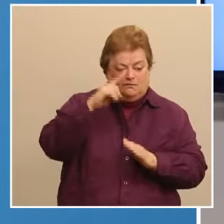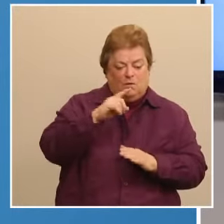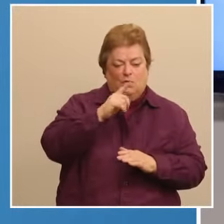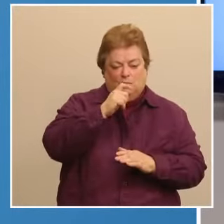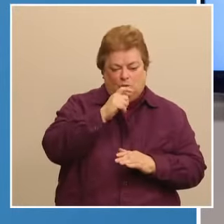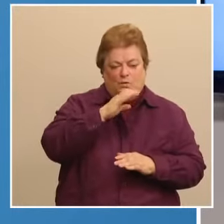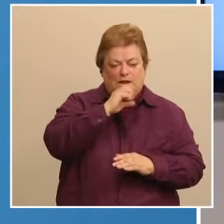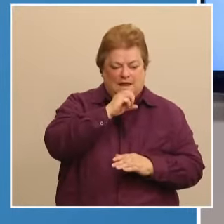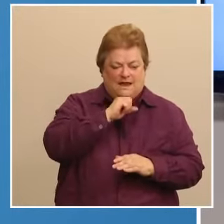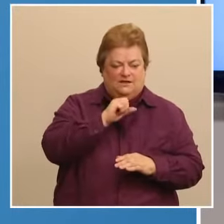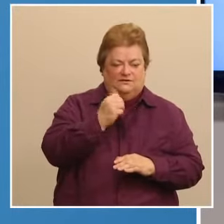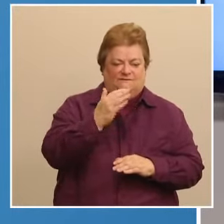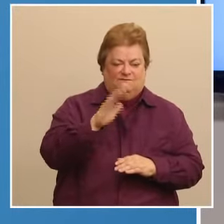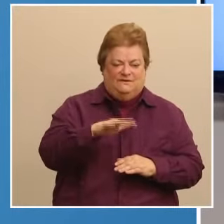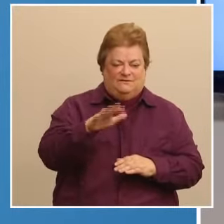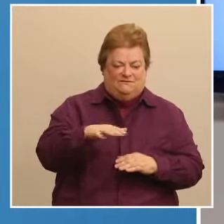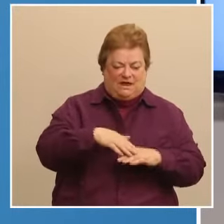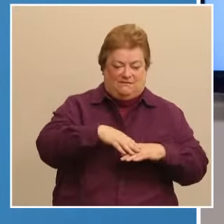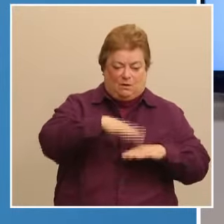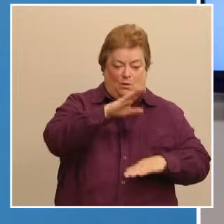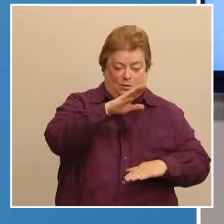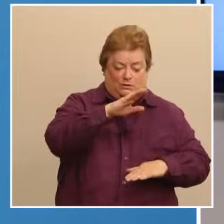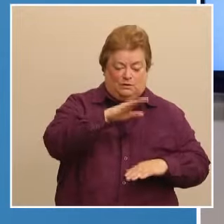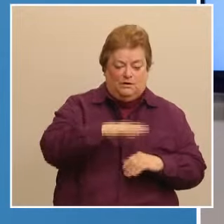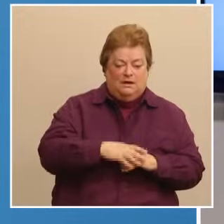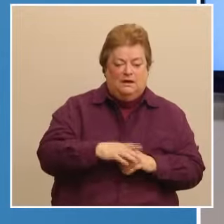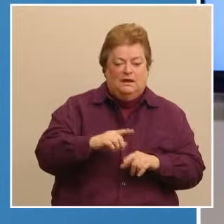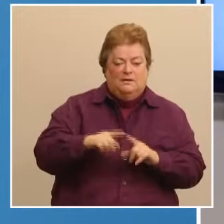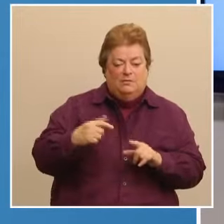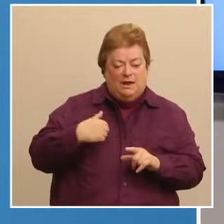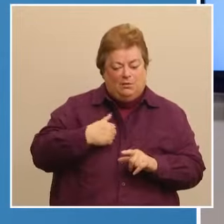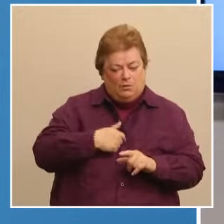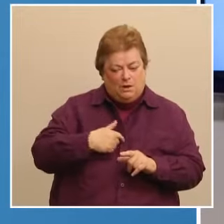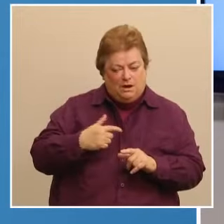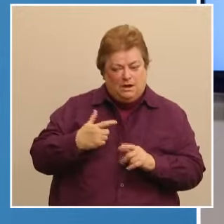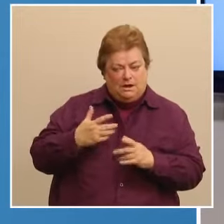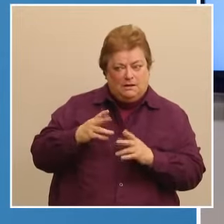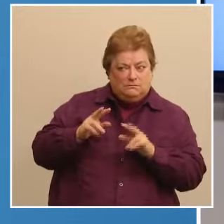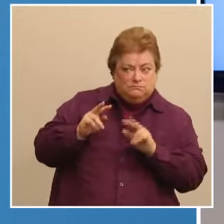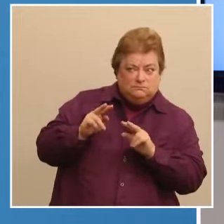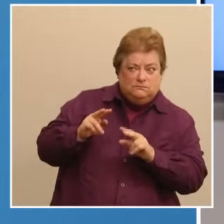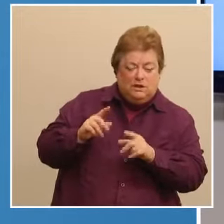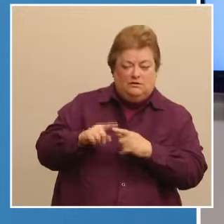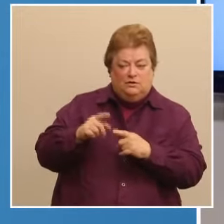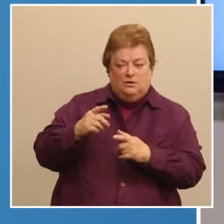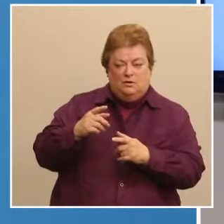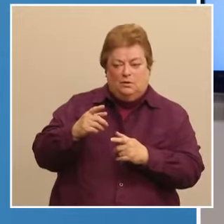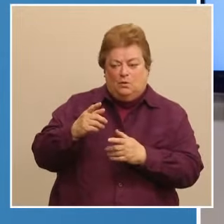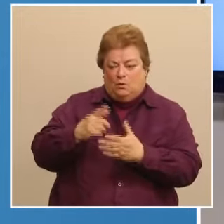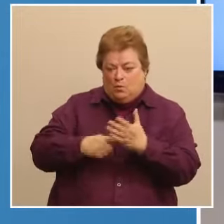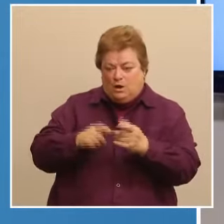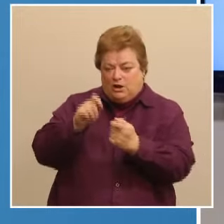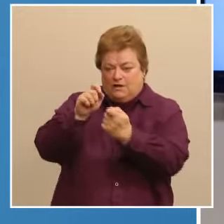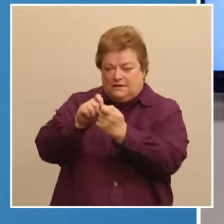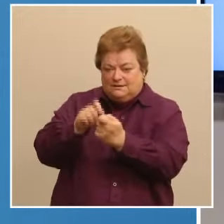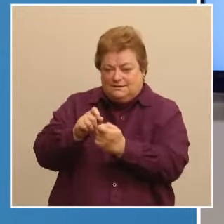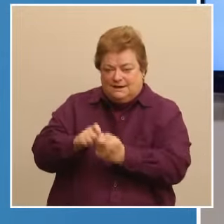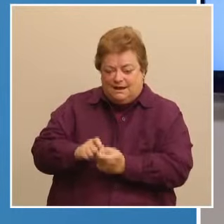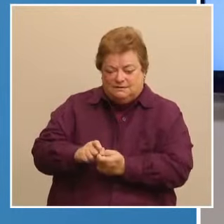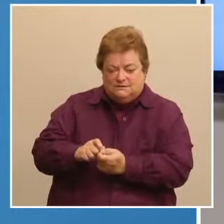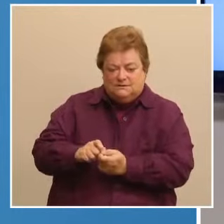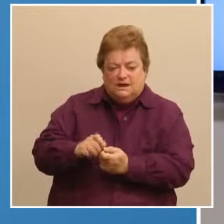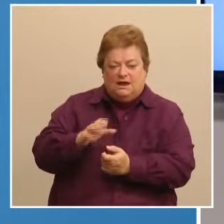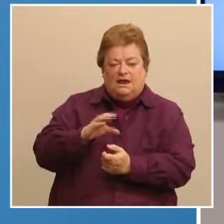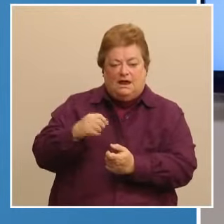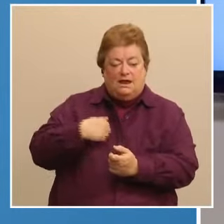65 and older. But we're anxious to learn the details. The state's anxious to learn the details, and